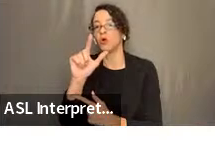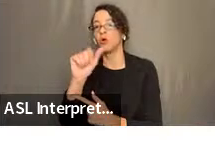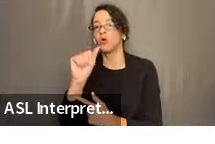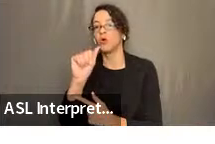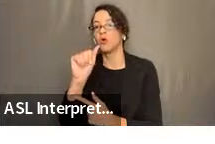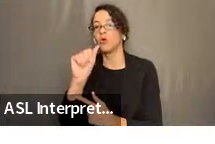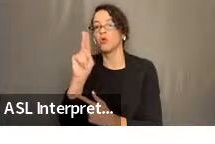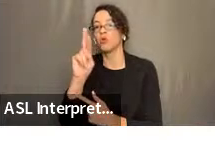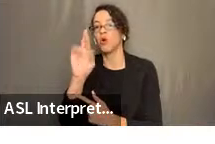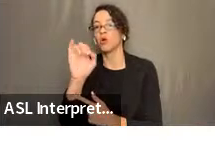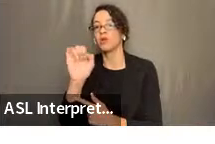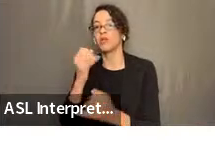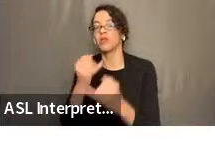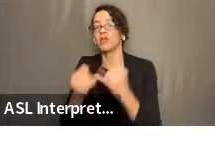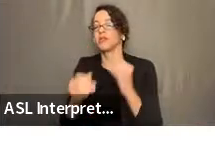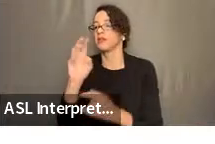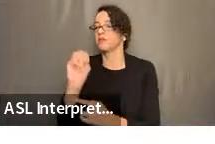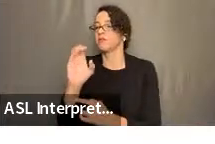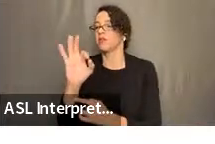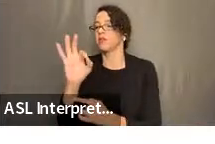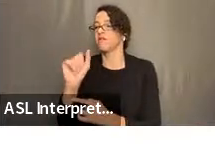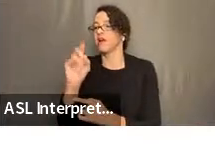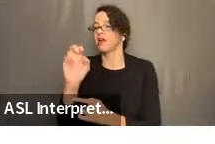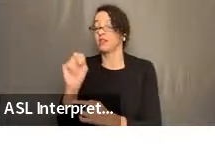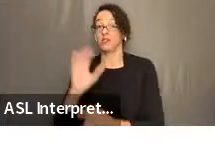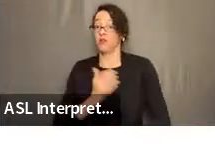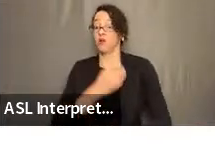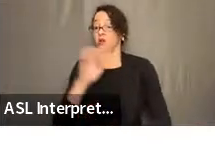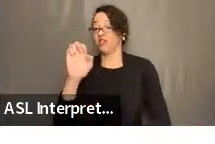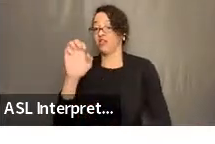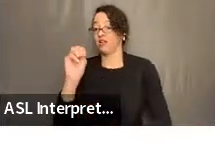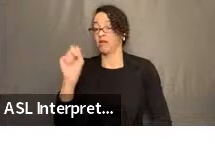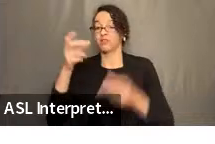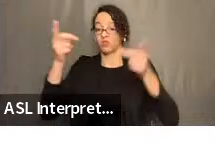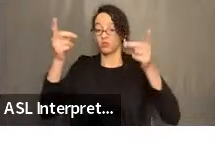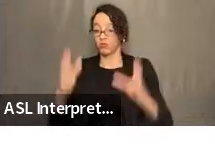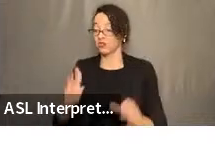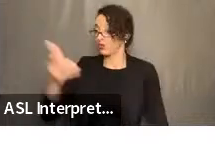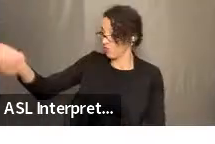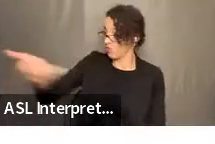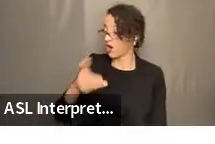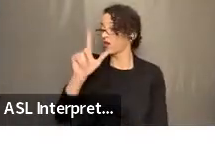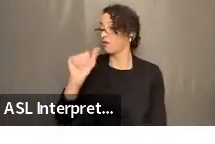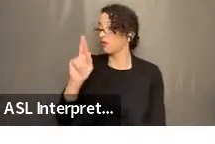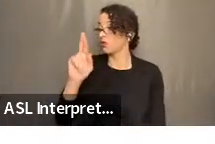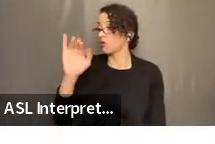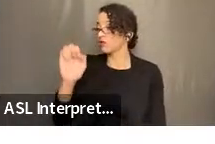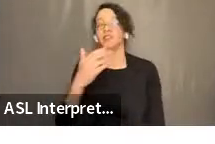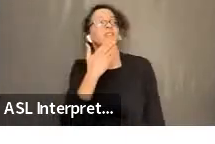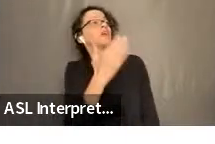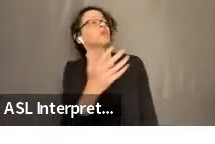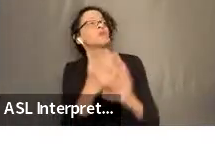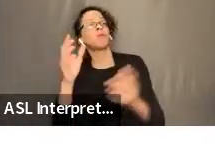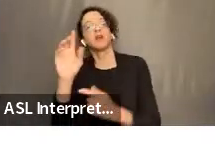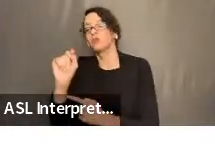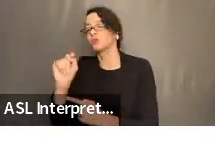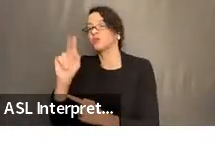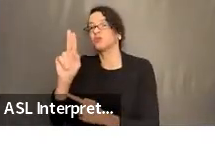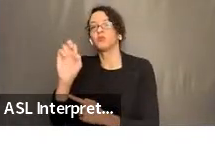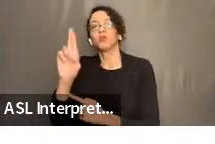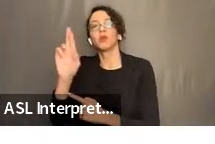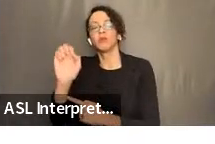Welcome, Laurie. Thank you so much, Tueri. It is a pleasure to be here. I am